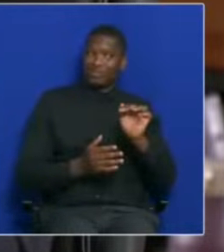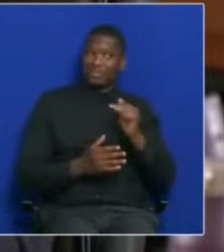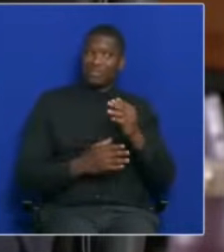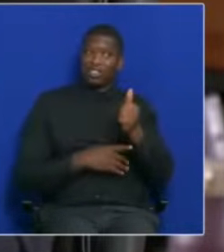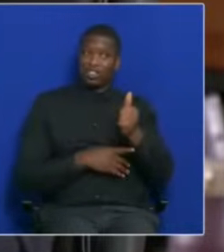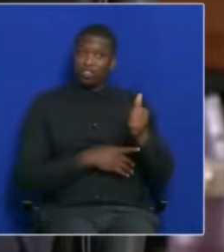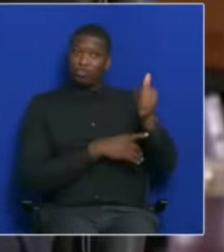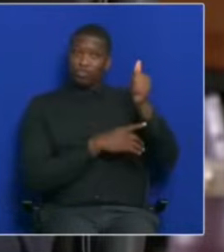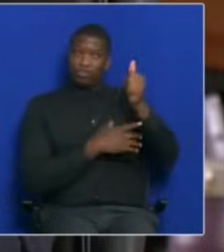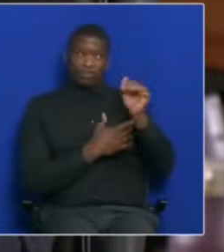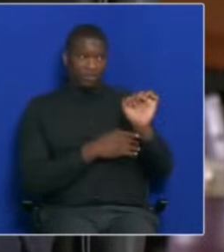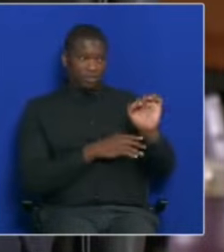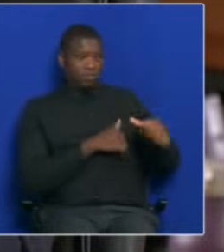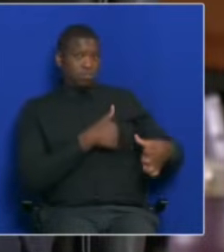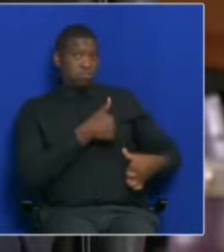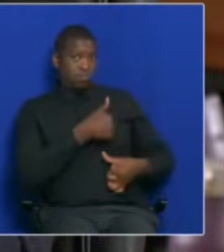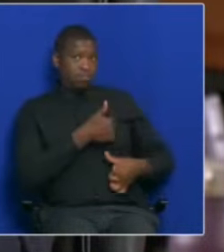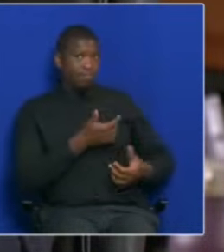of yours.